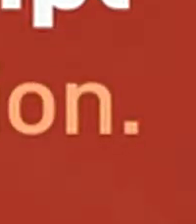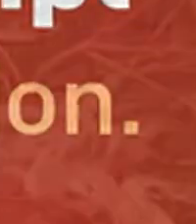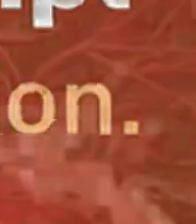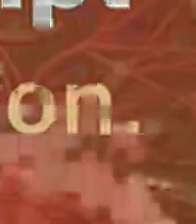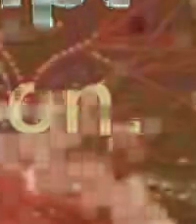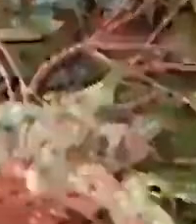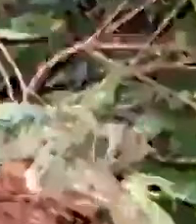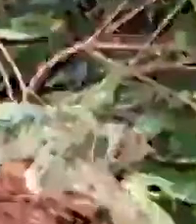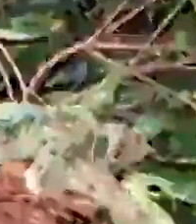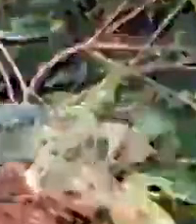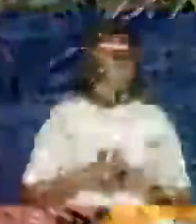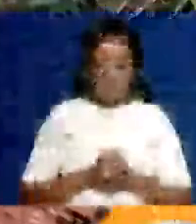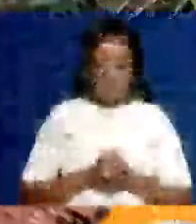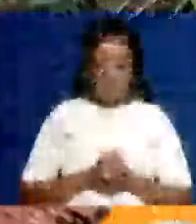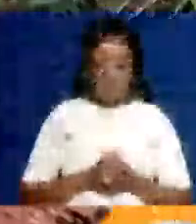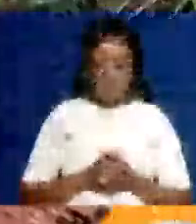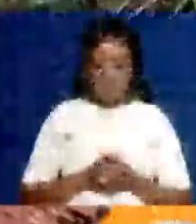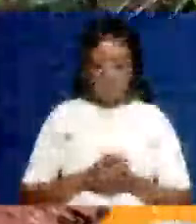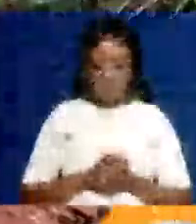transaction.